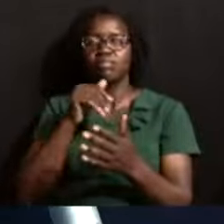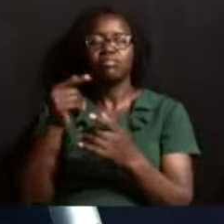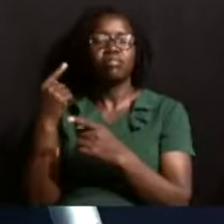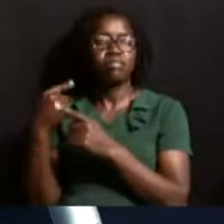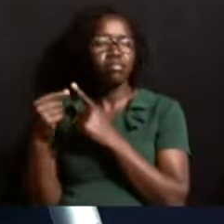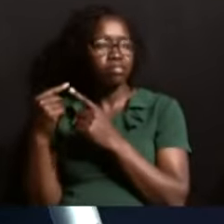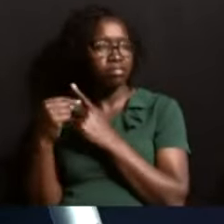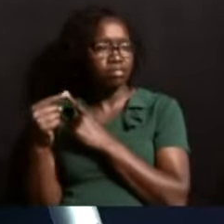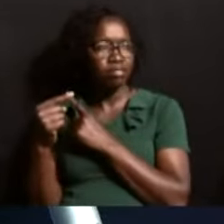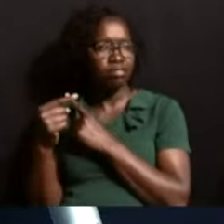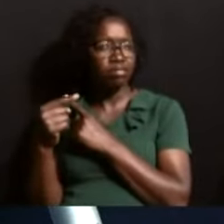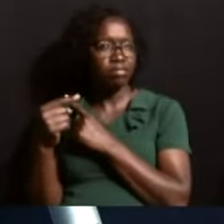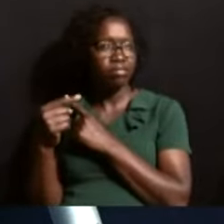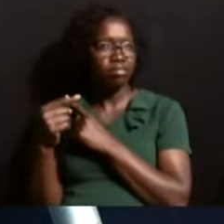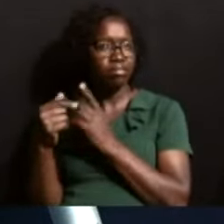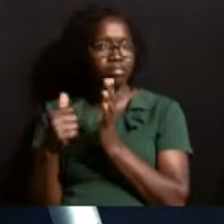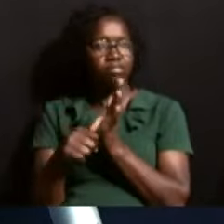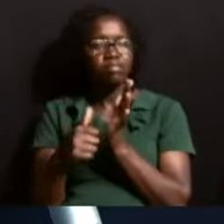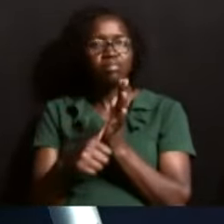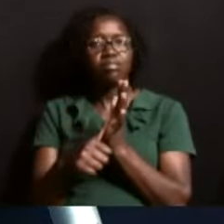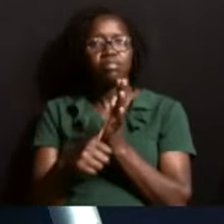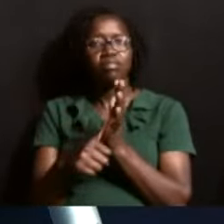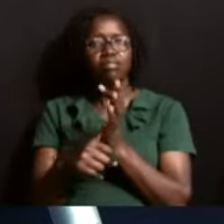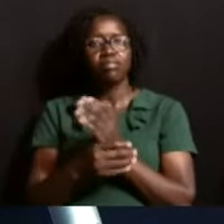experience problems.